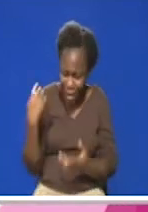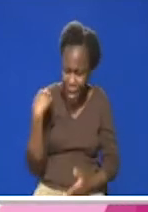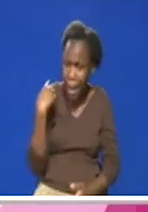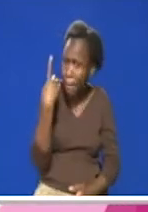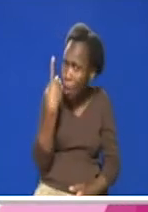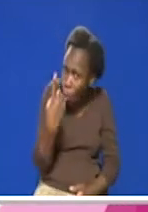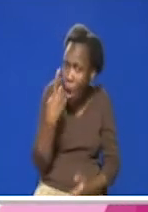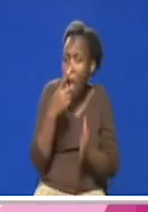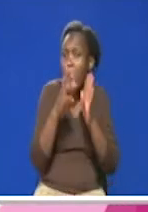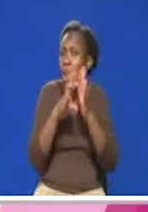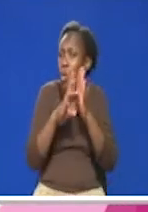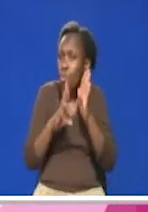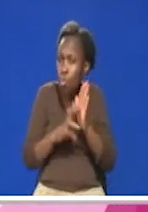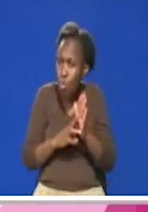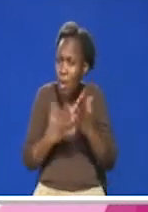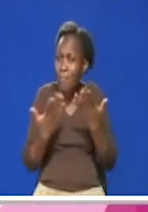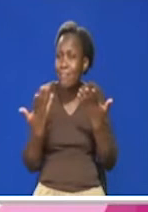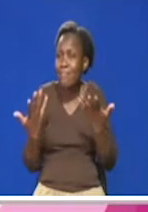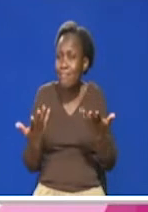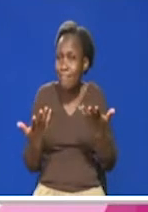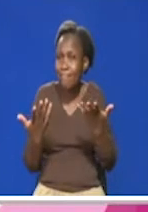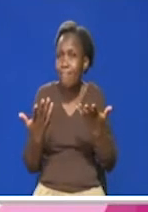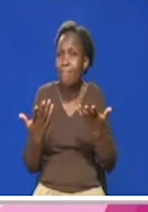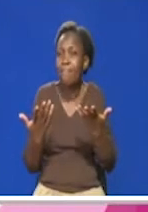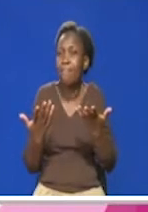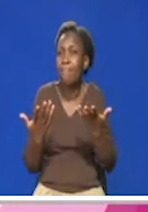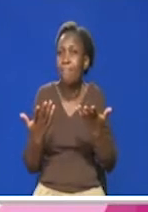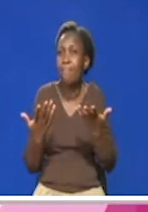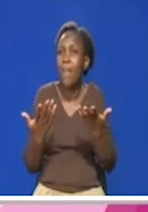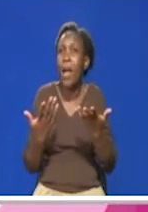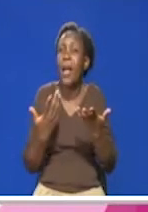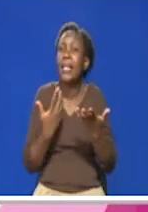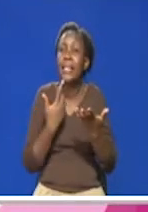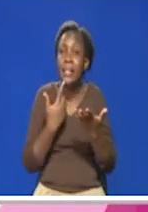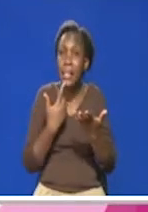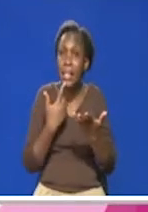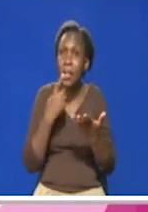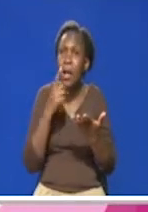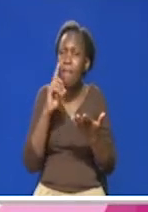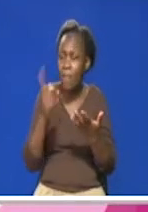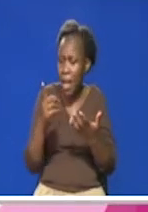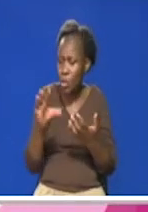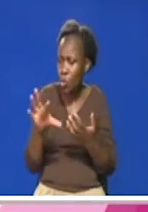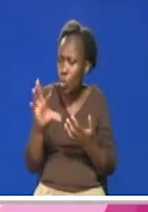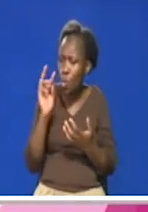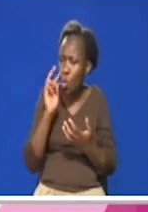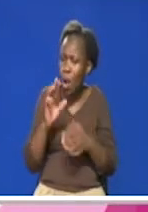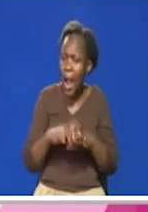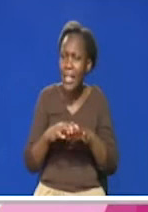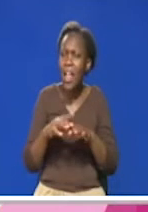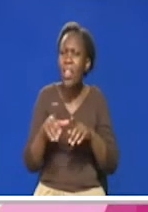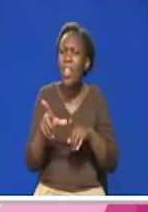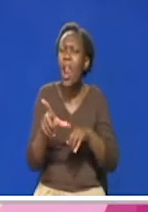nomenclature. The first rule of nomenclature state that now you select the longest